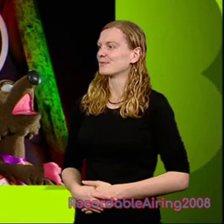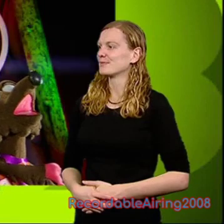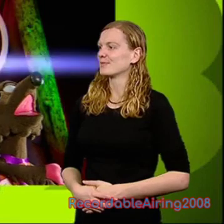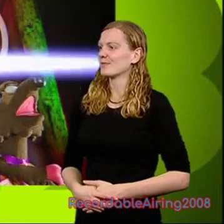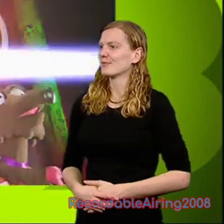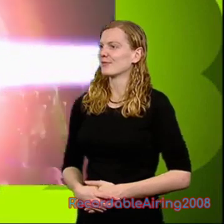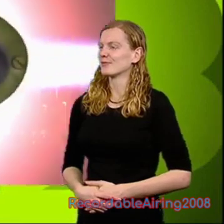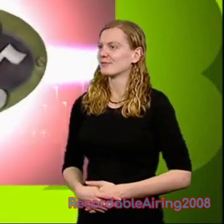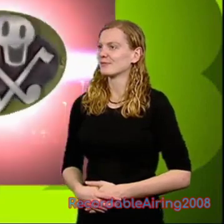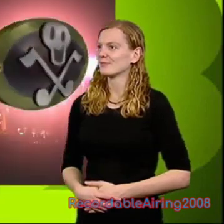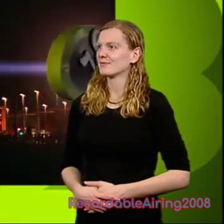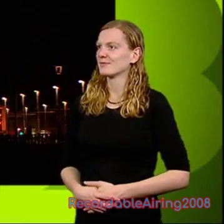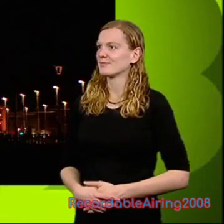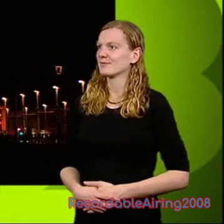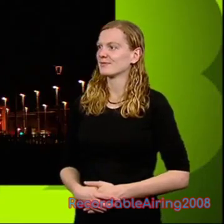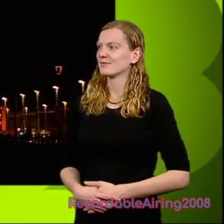chose.